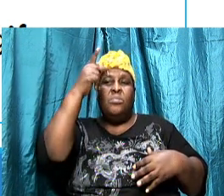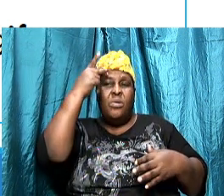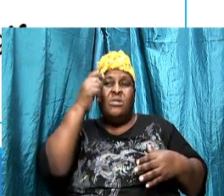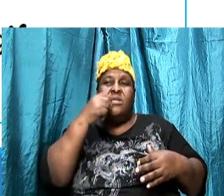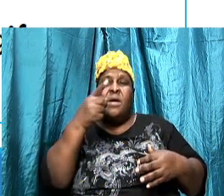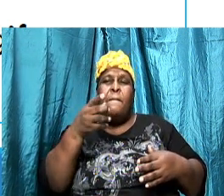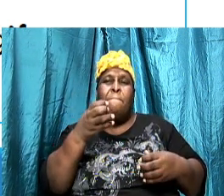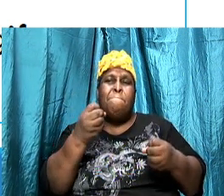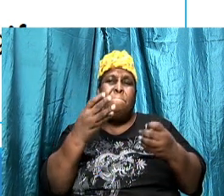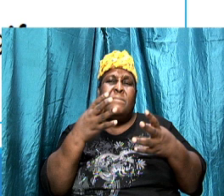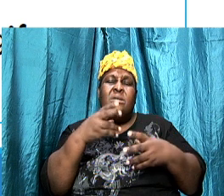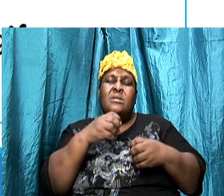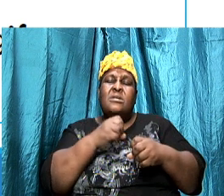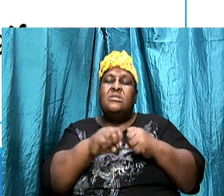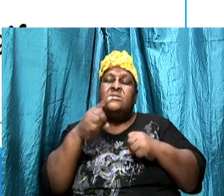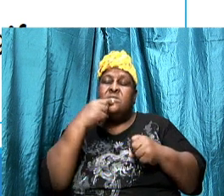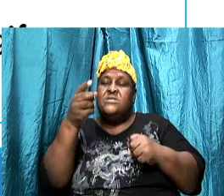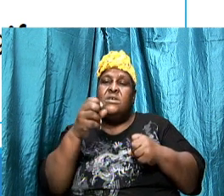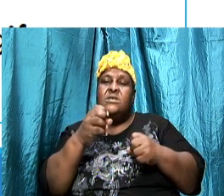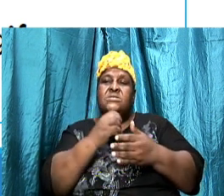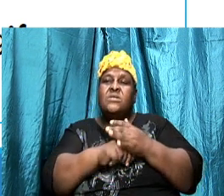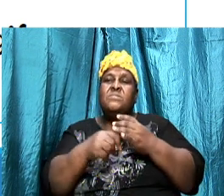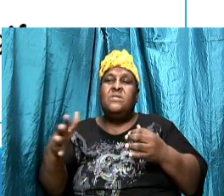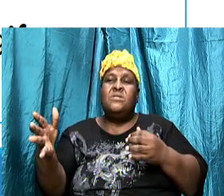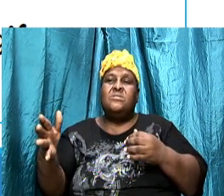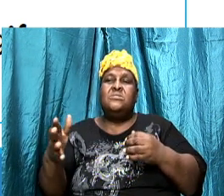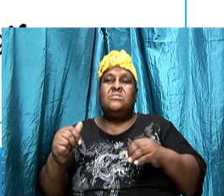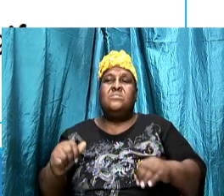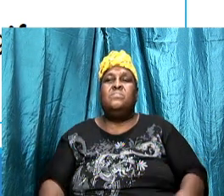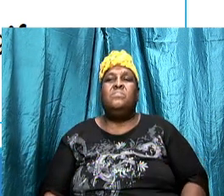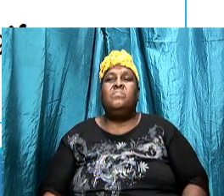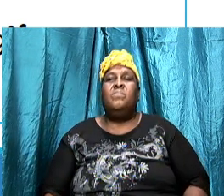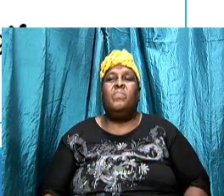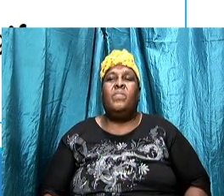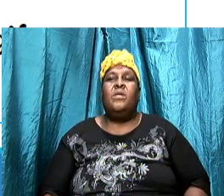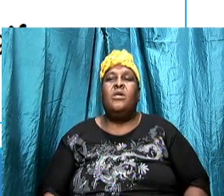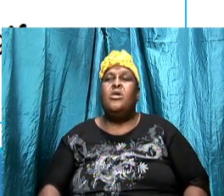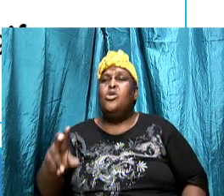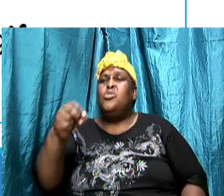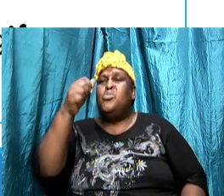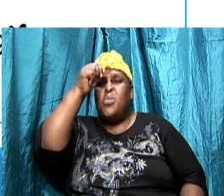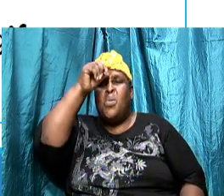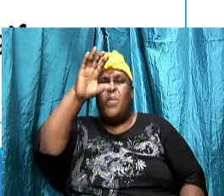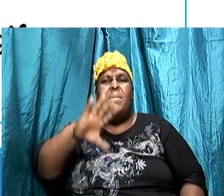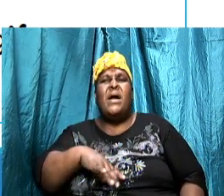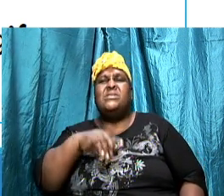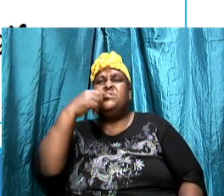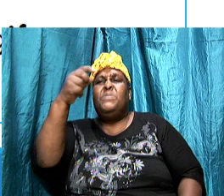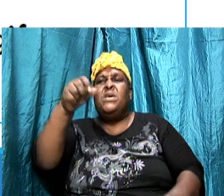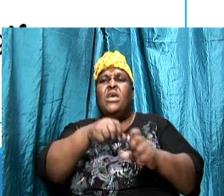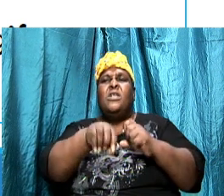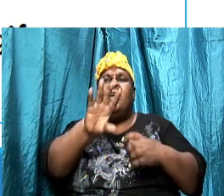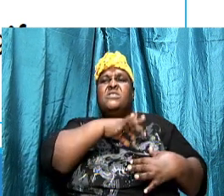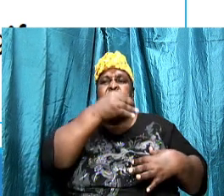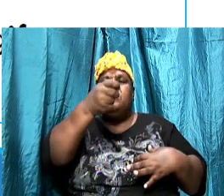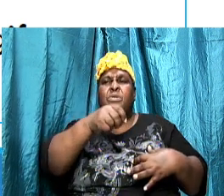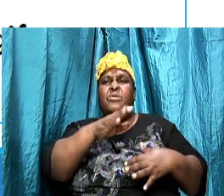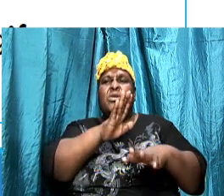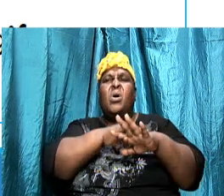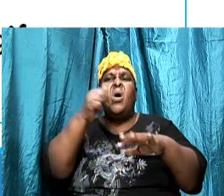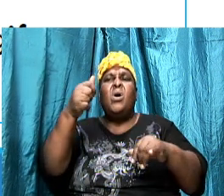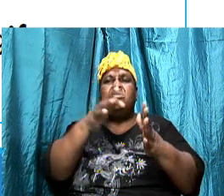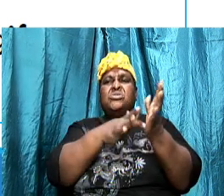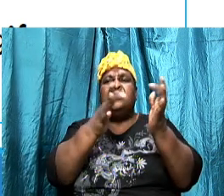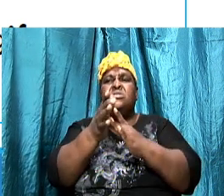he made a couple statements before he went into the gift. He says, no man speaking by the Spirit of